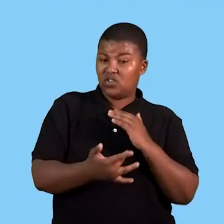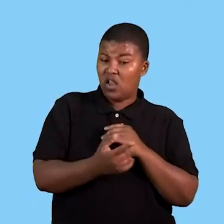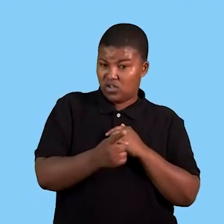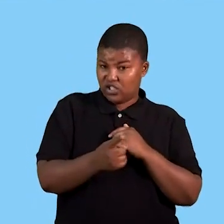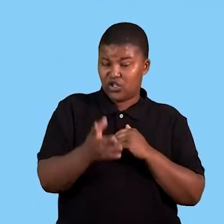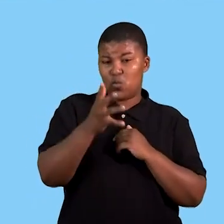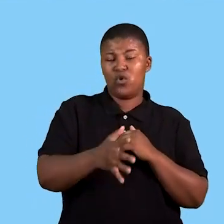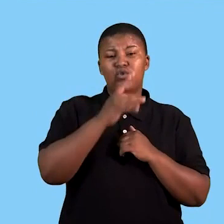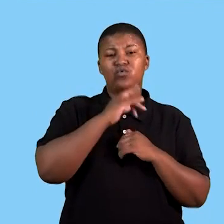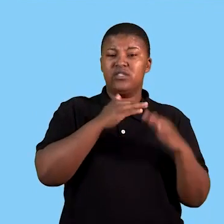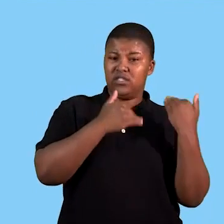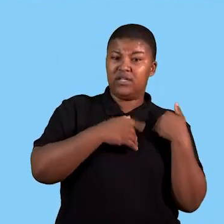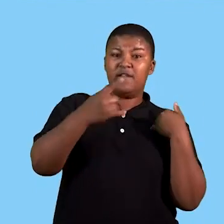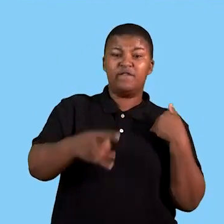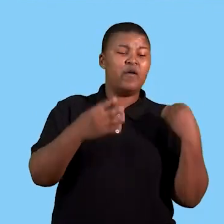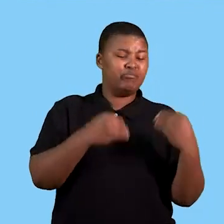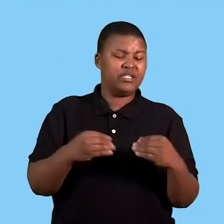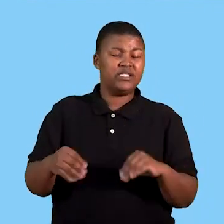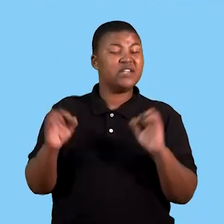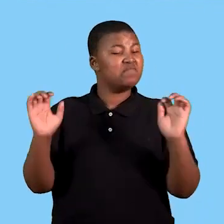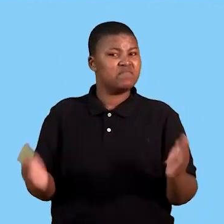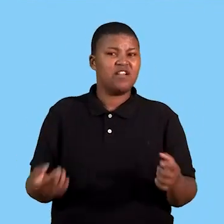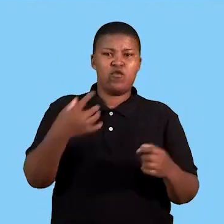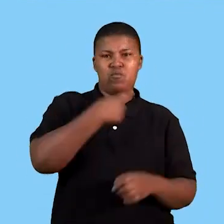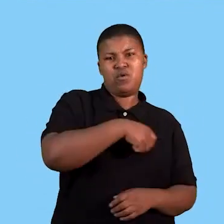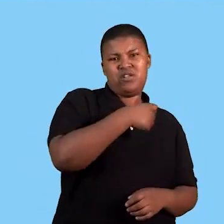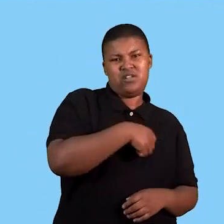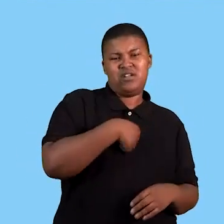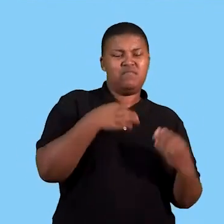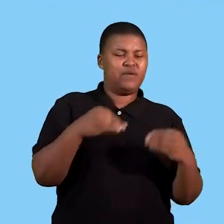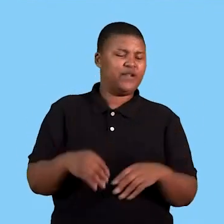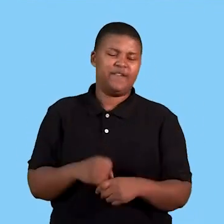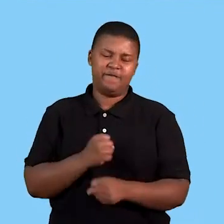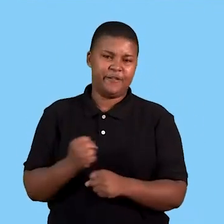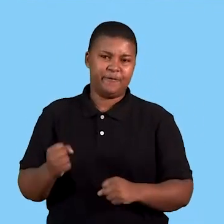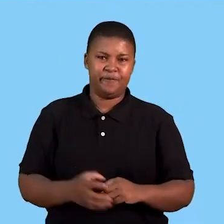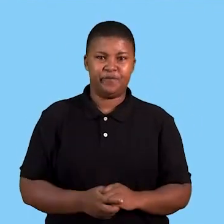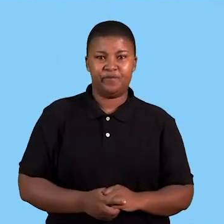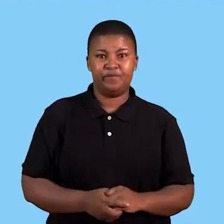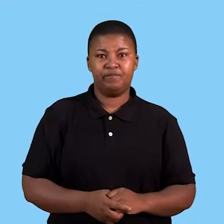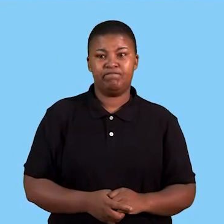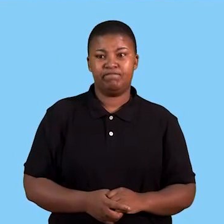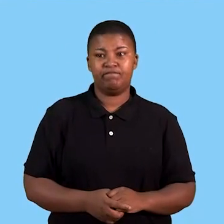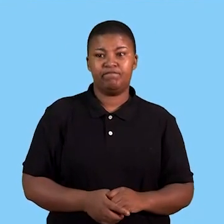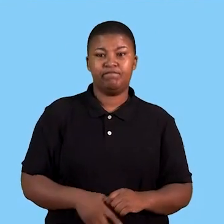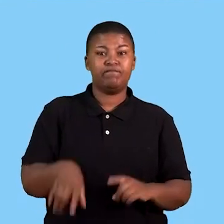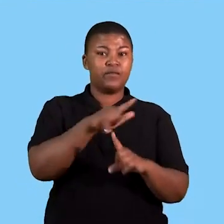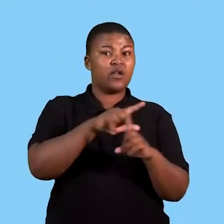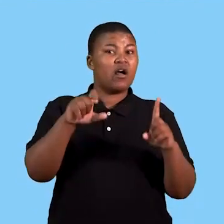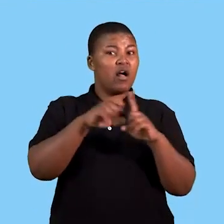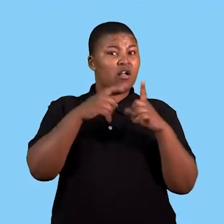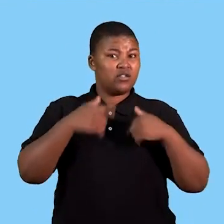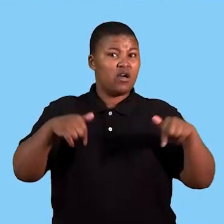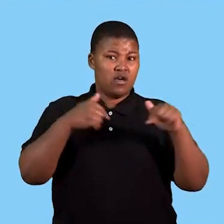this technology we have will be used for business purposes and not for own purposes. So our